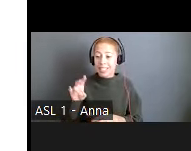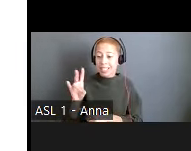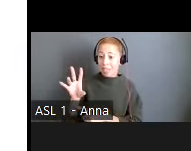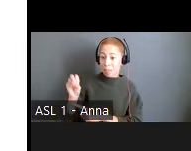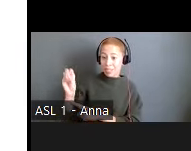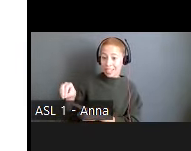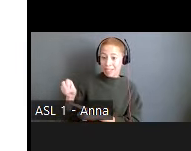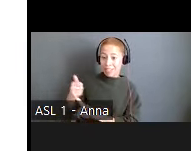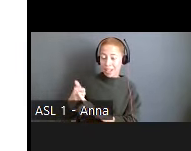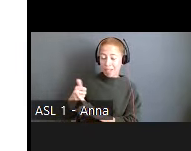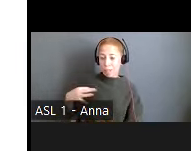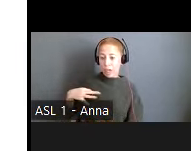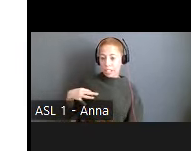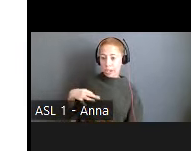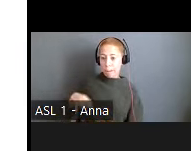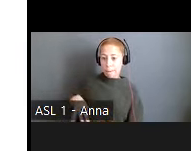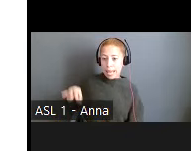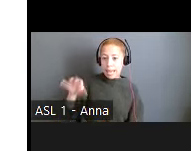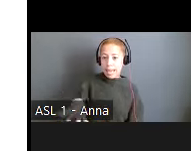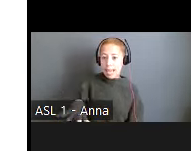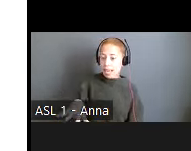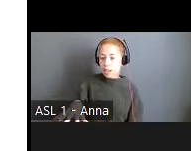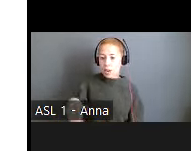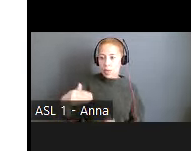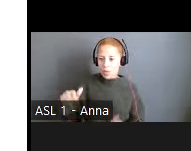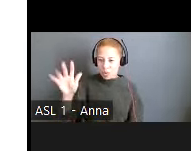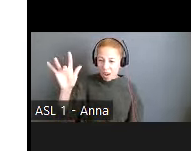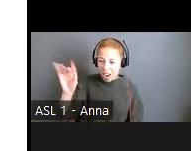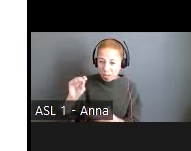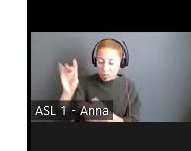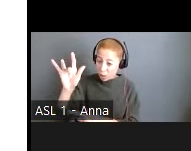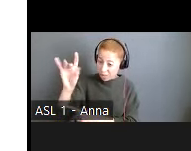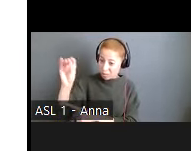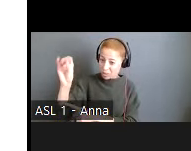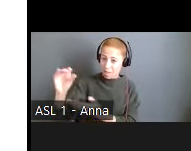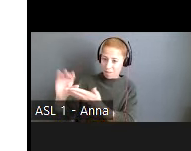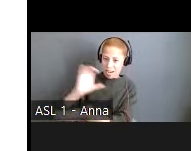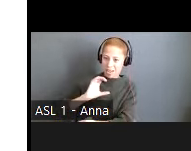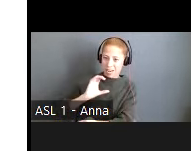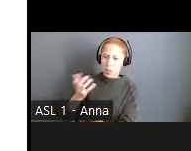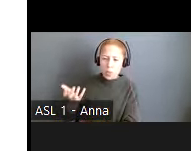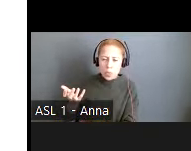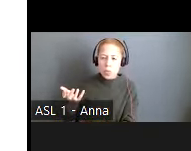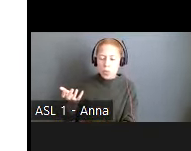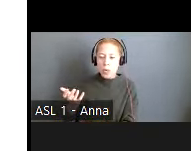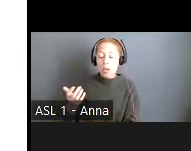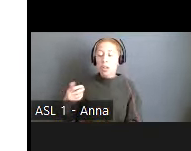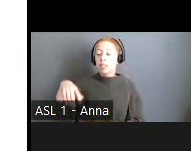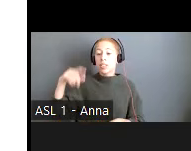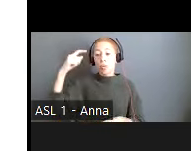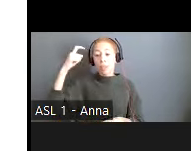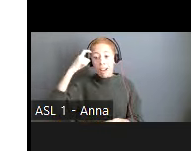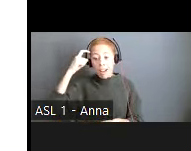on a volunteer basis, as Kathy was saying. We need ways for people who have cognitive impairment and their